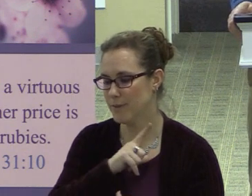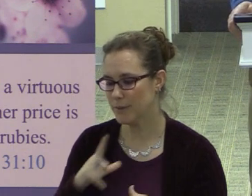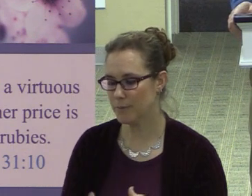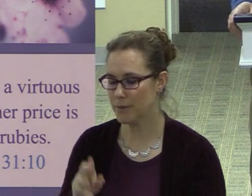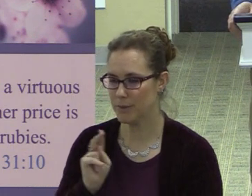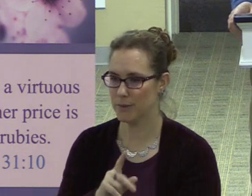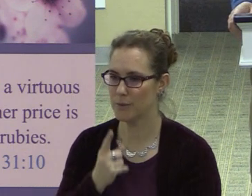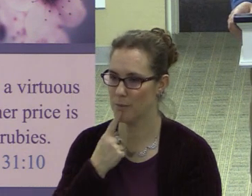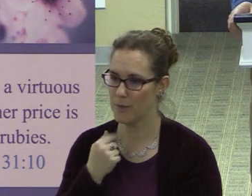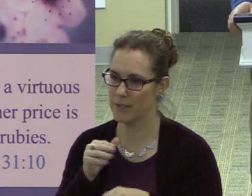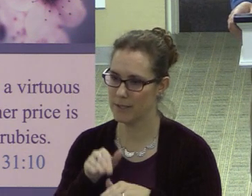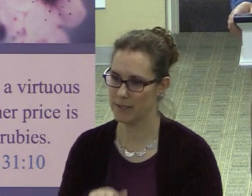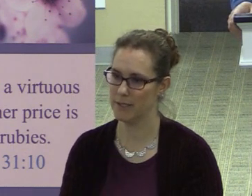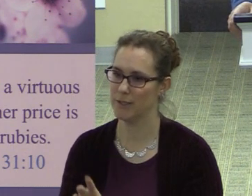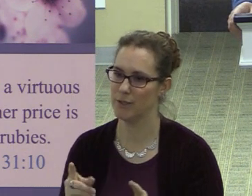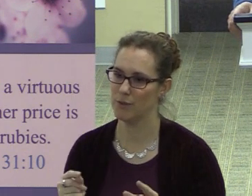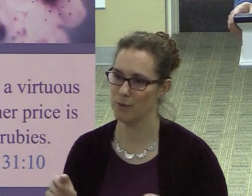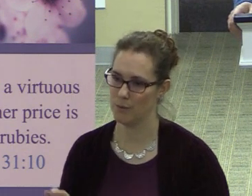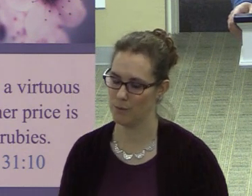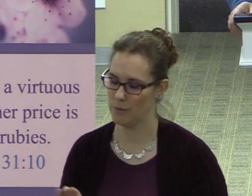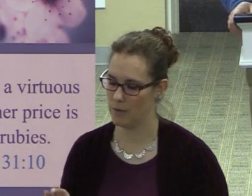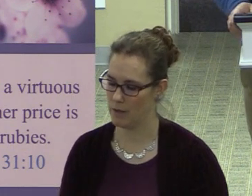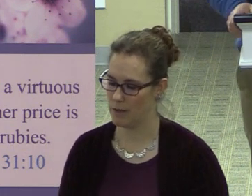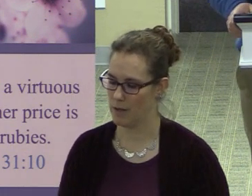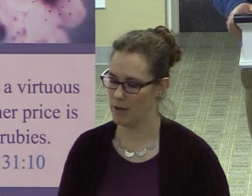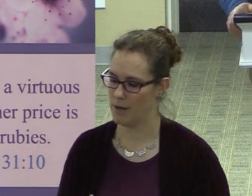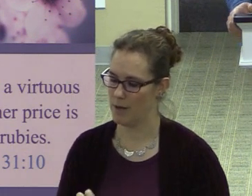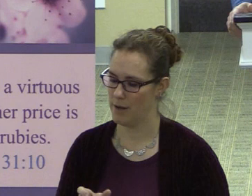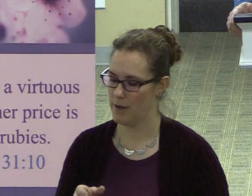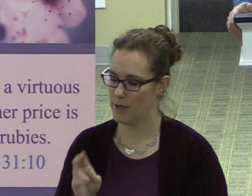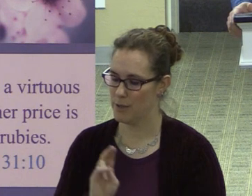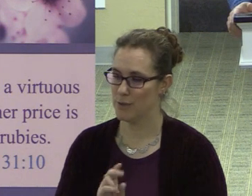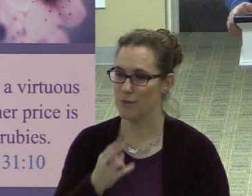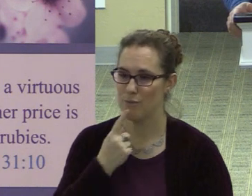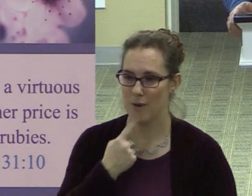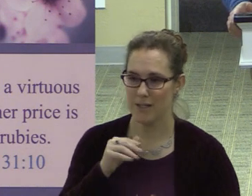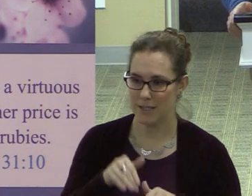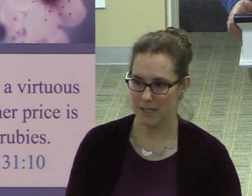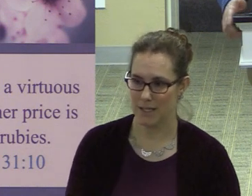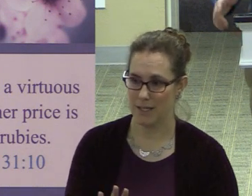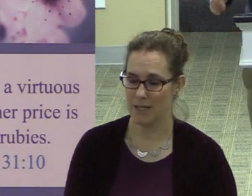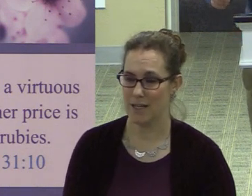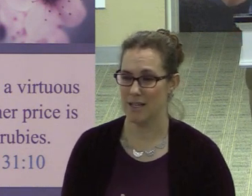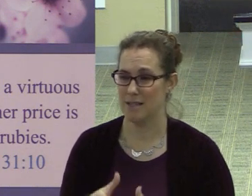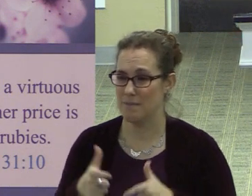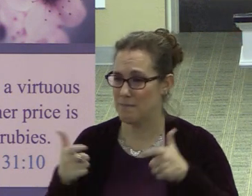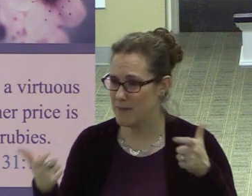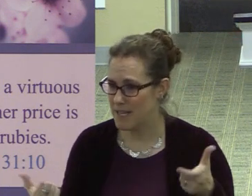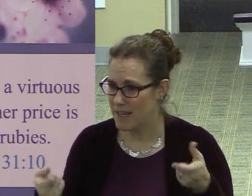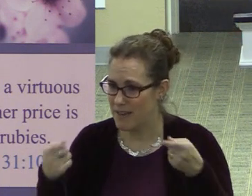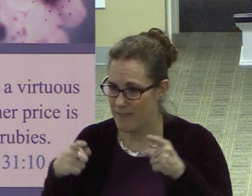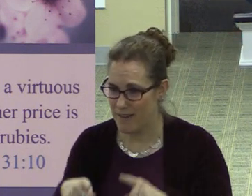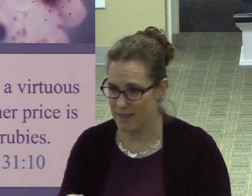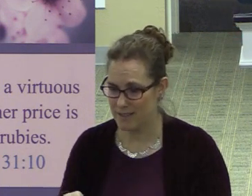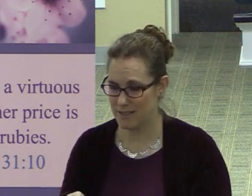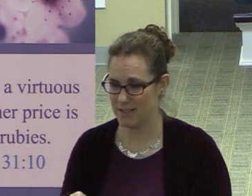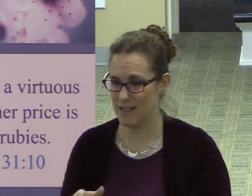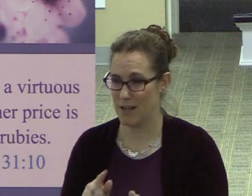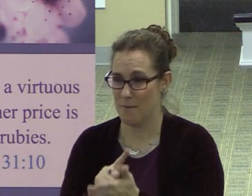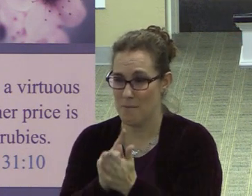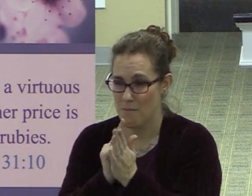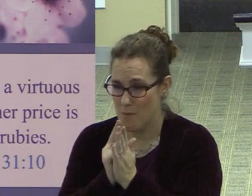the Red Sea to do. He will use the Red Sea. He uses those times in our life, those significant events that in a moment in